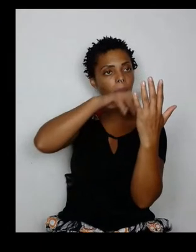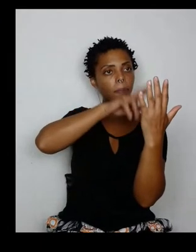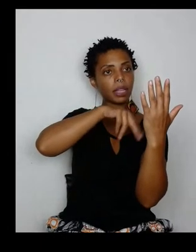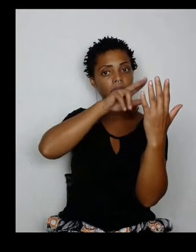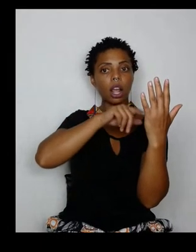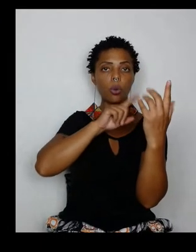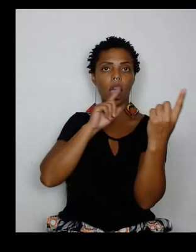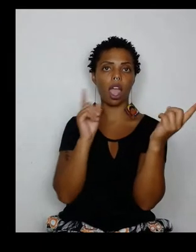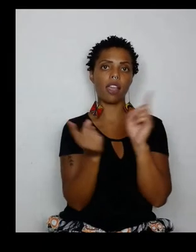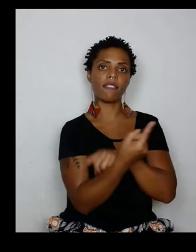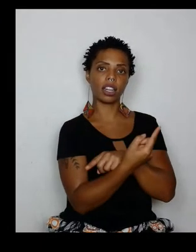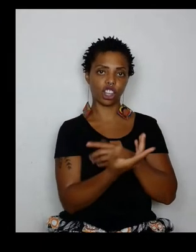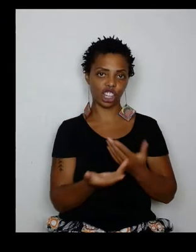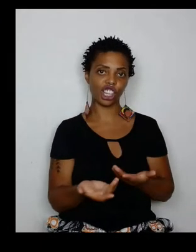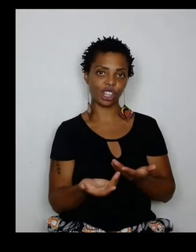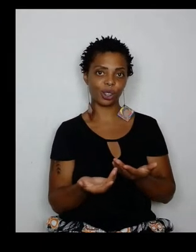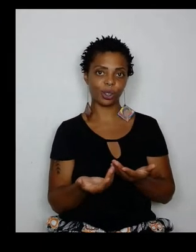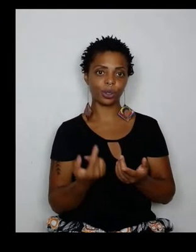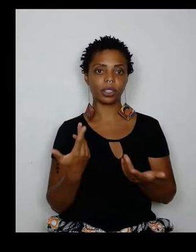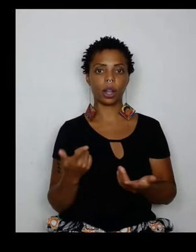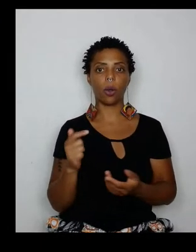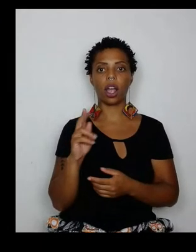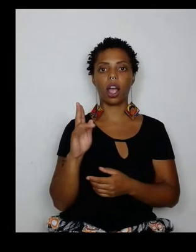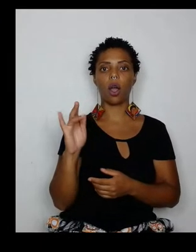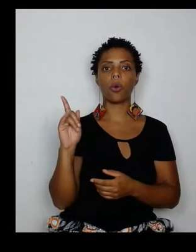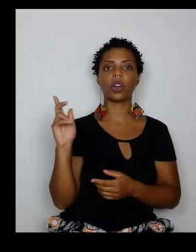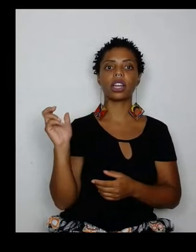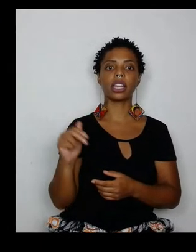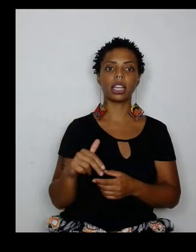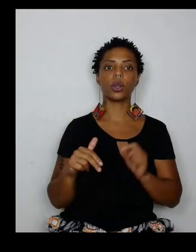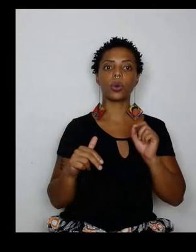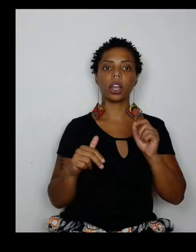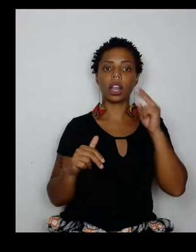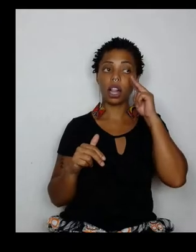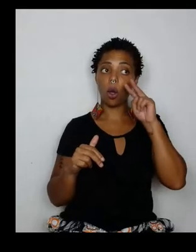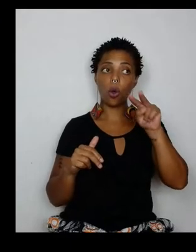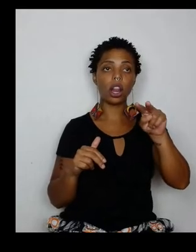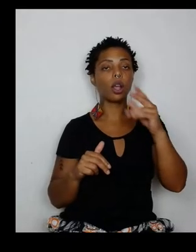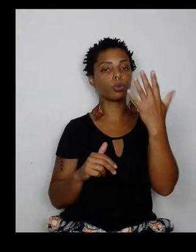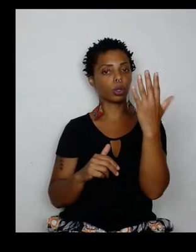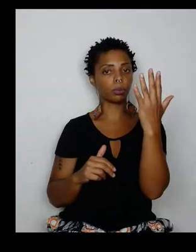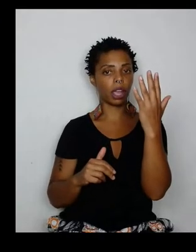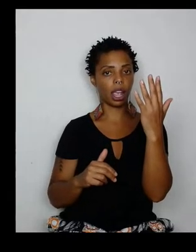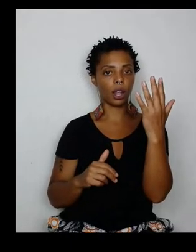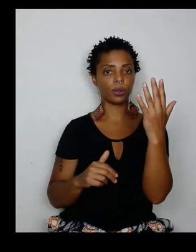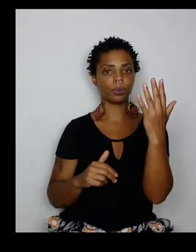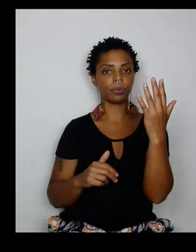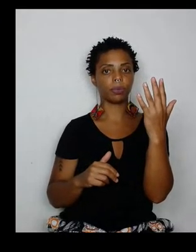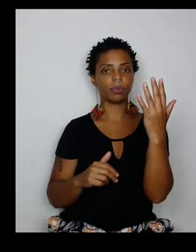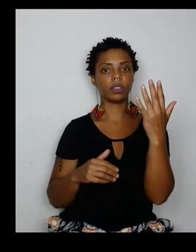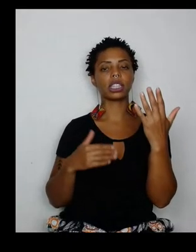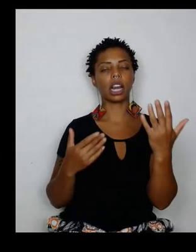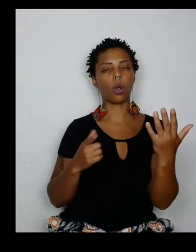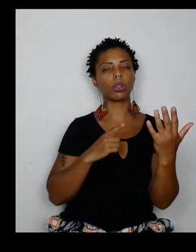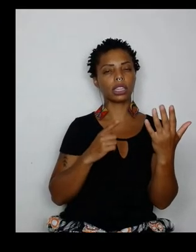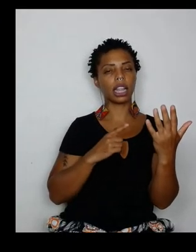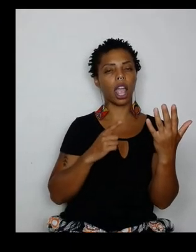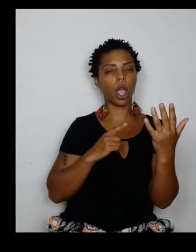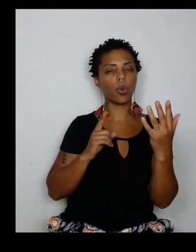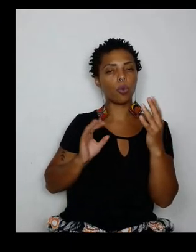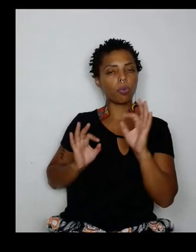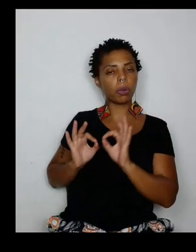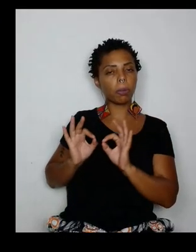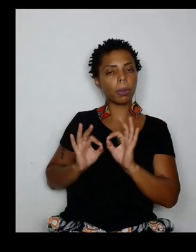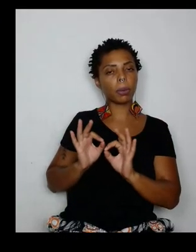scans and what you might think is going on here is some kind of plotting of an internal fantasy an